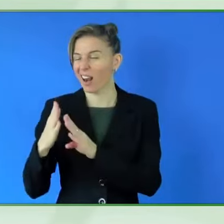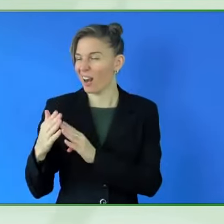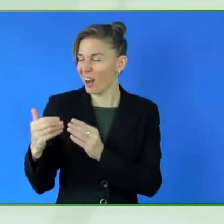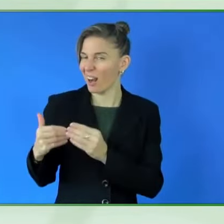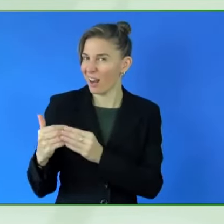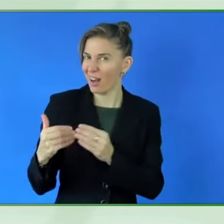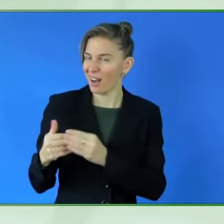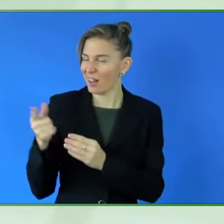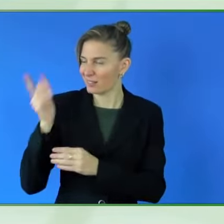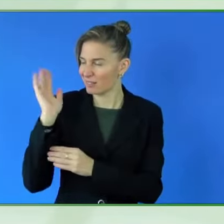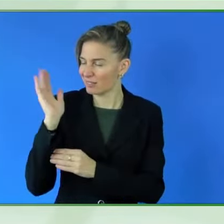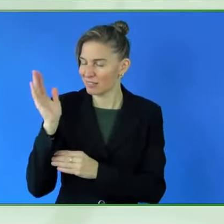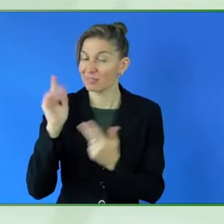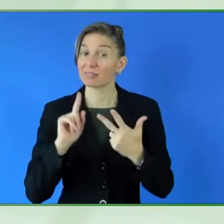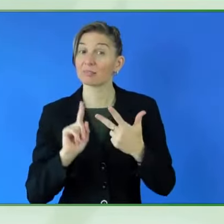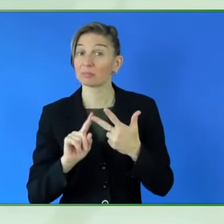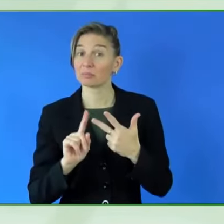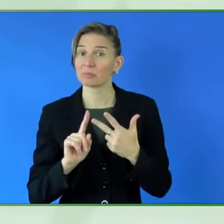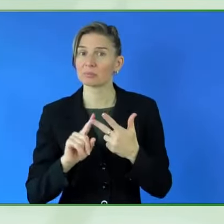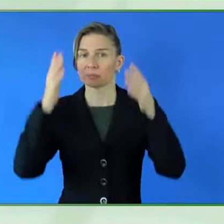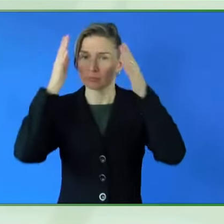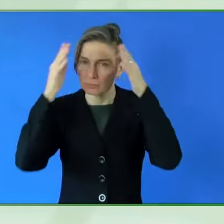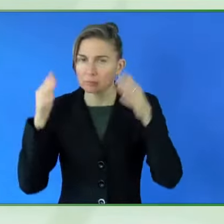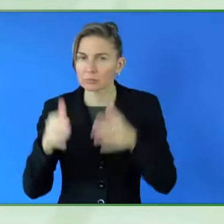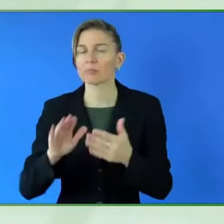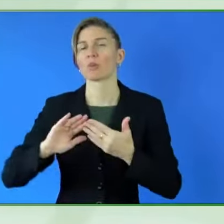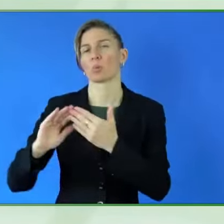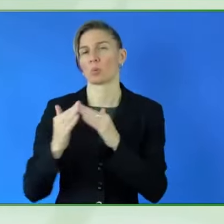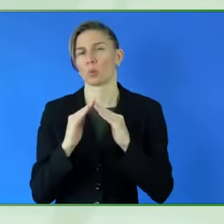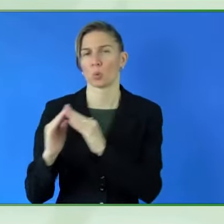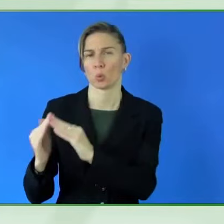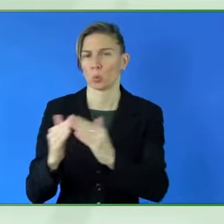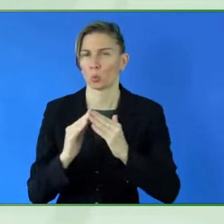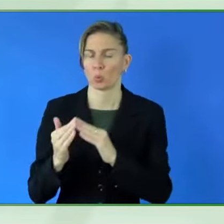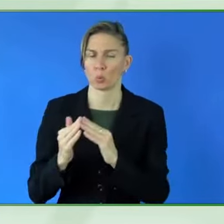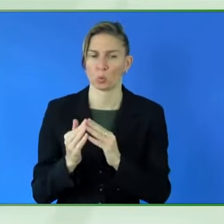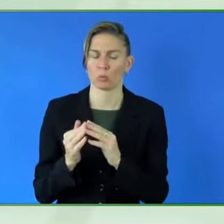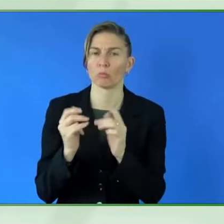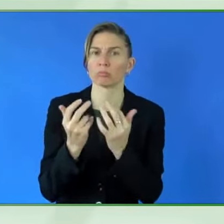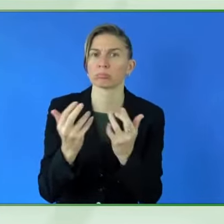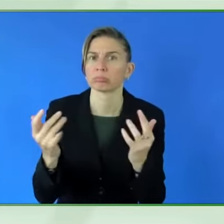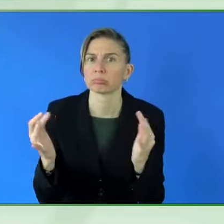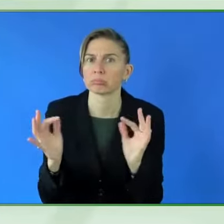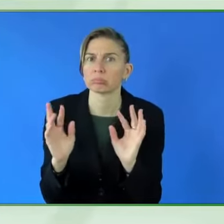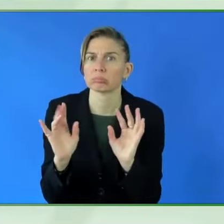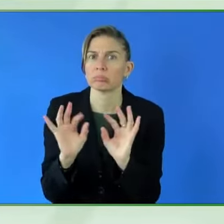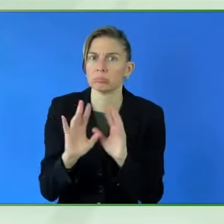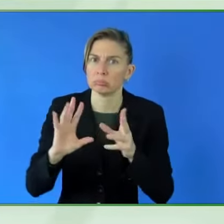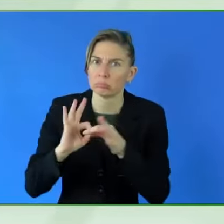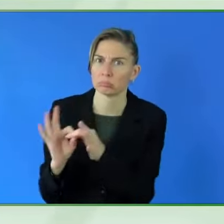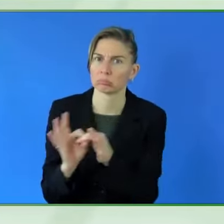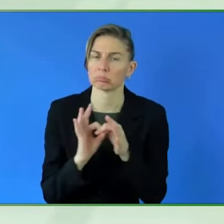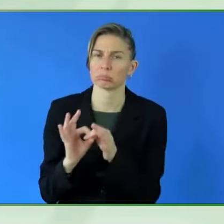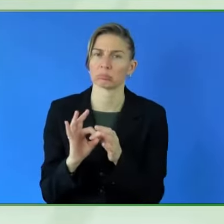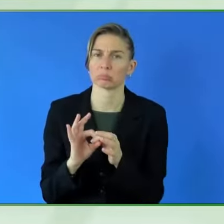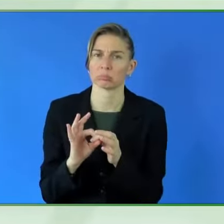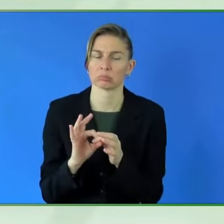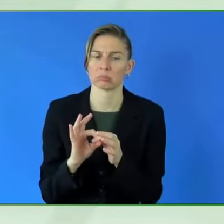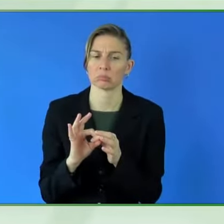the focus on community in user-driven approaches and communities building and defining what those priorities